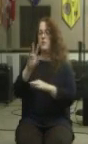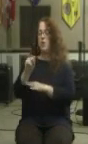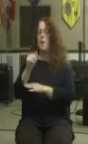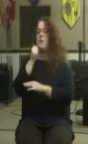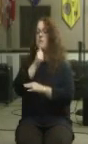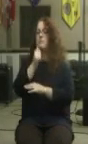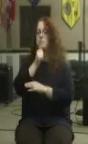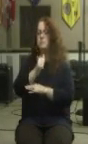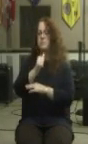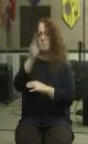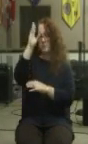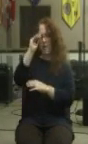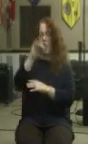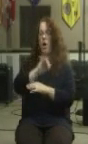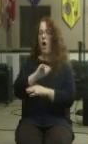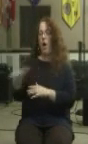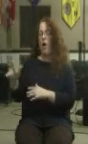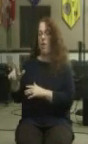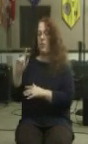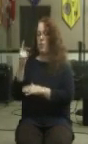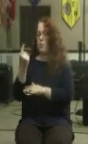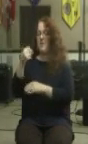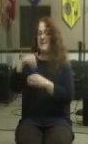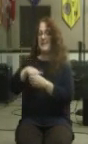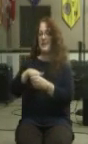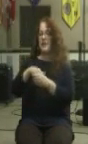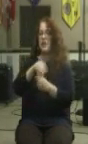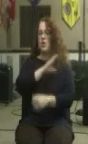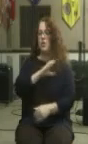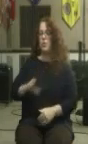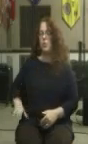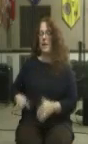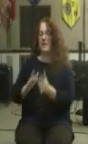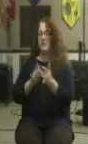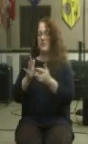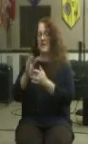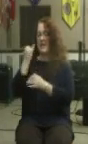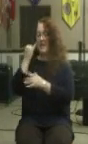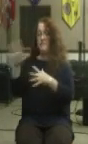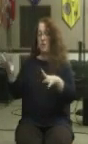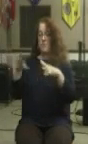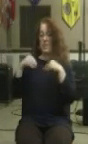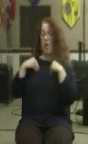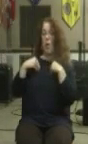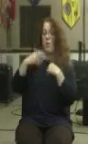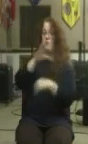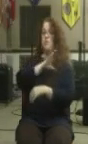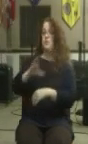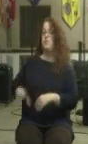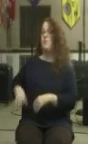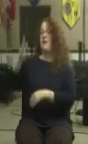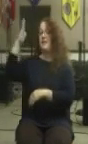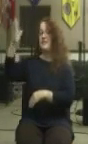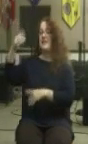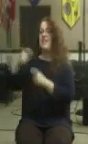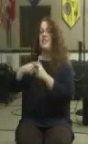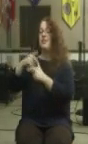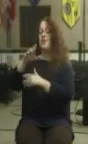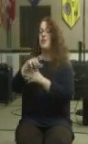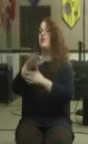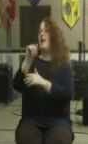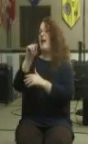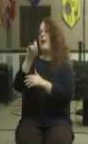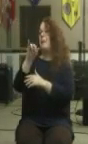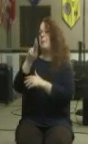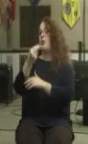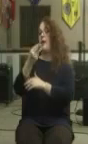man. There is neither male nor female, for you are all one in Christ Jesus. And if you belong to Christ, then you are